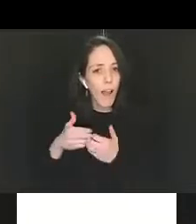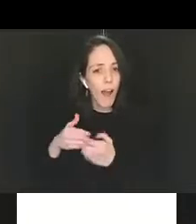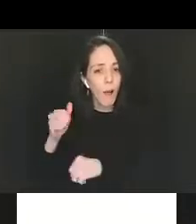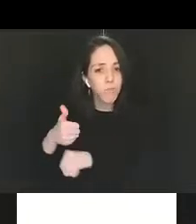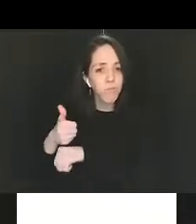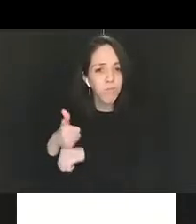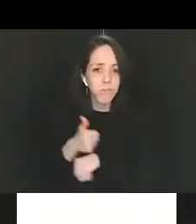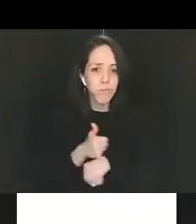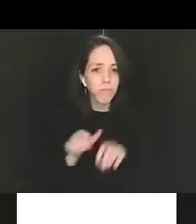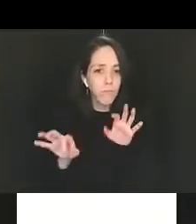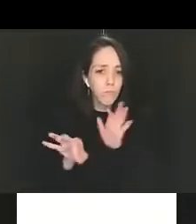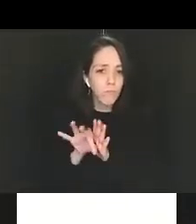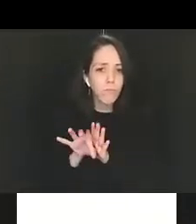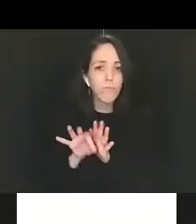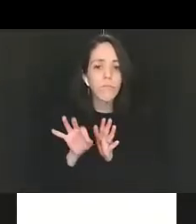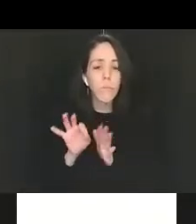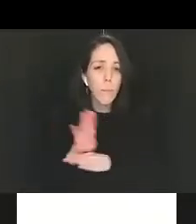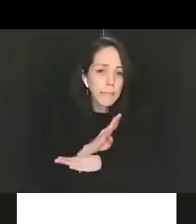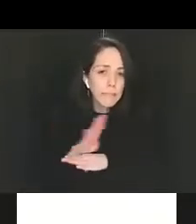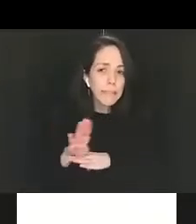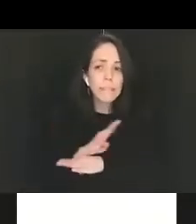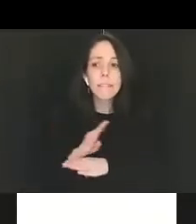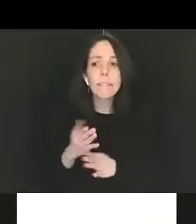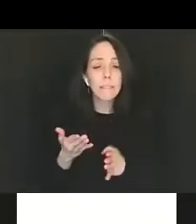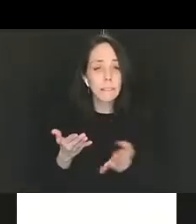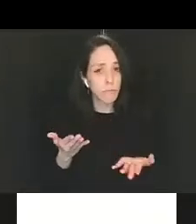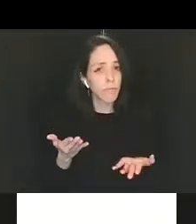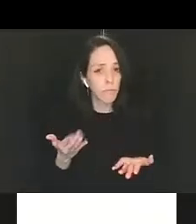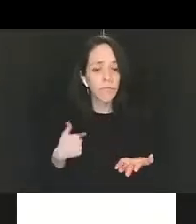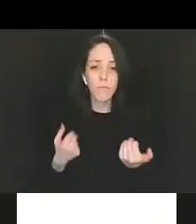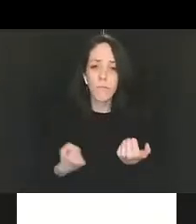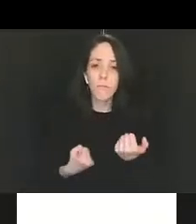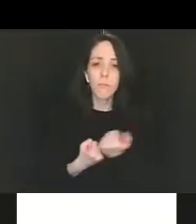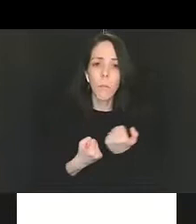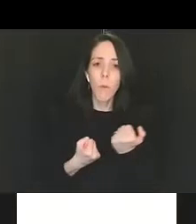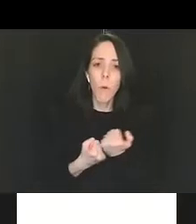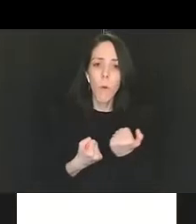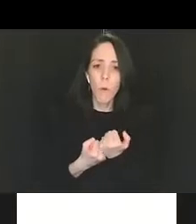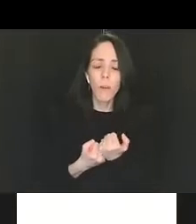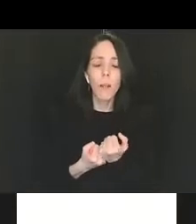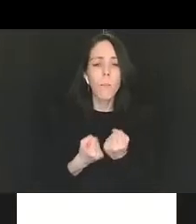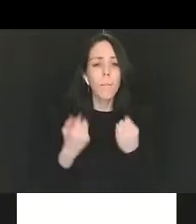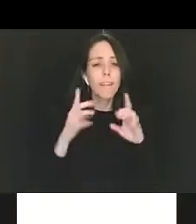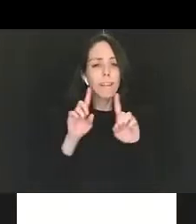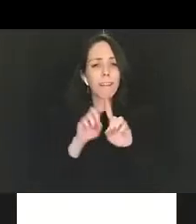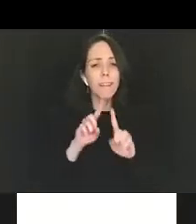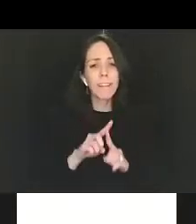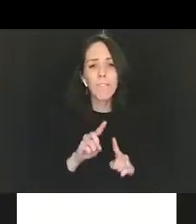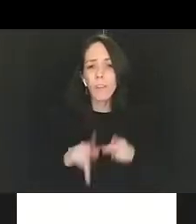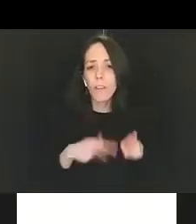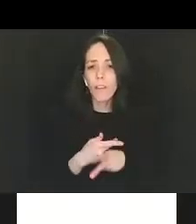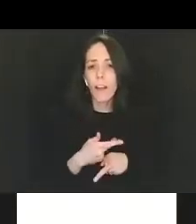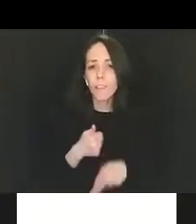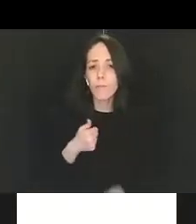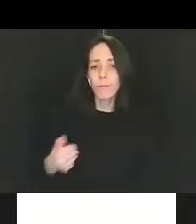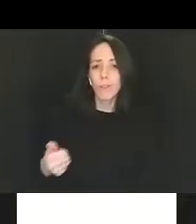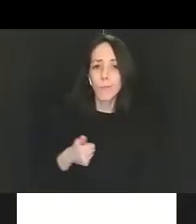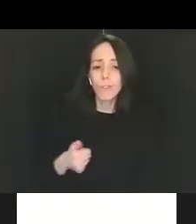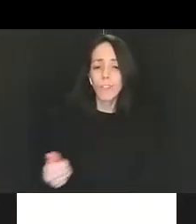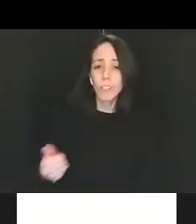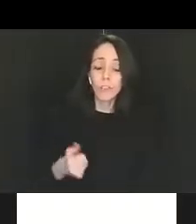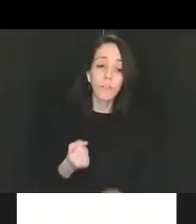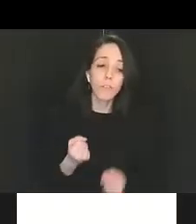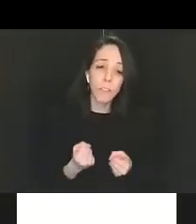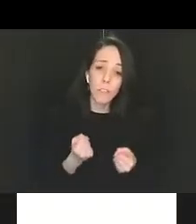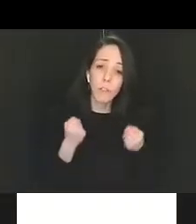So I agree with you on that. And I support multimodal transportation system or